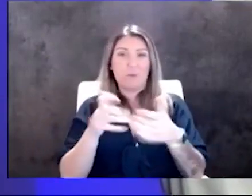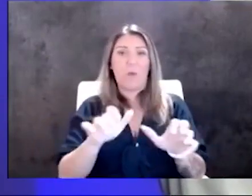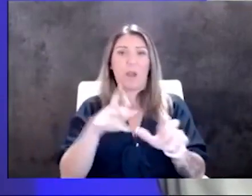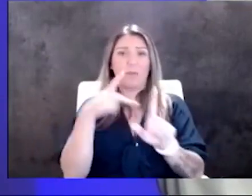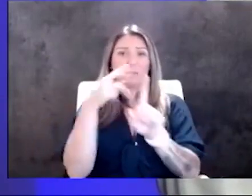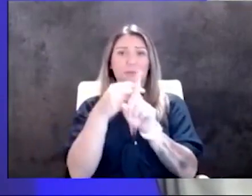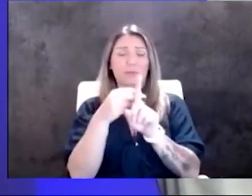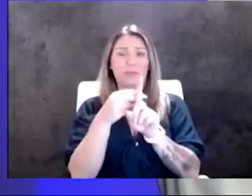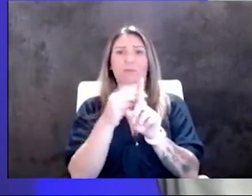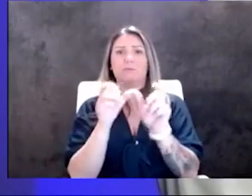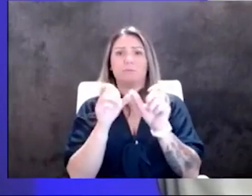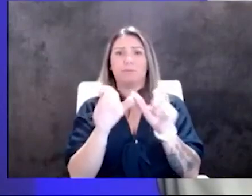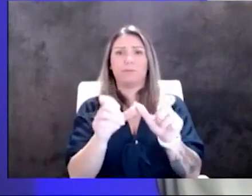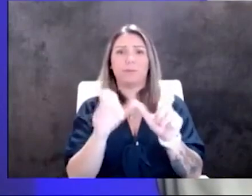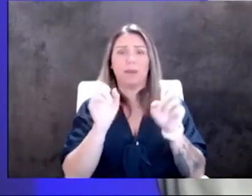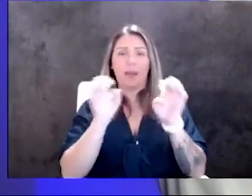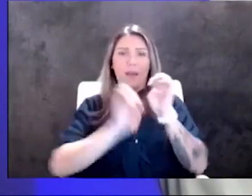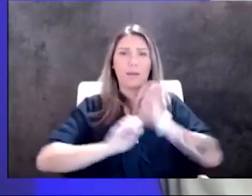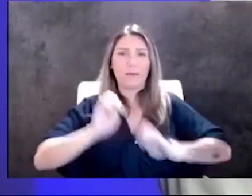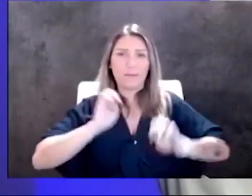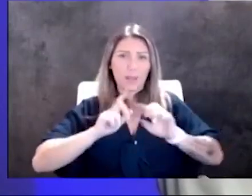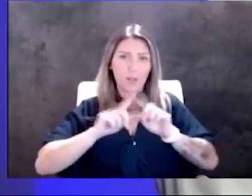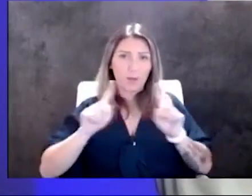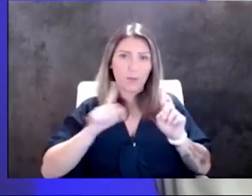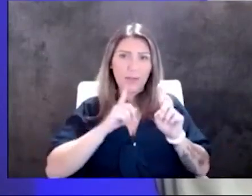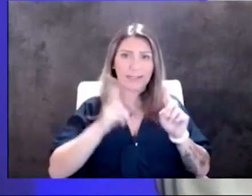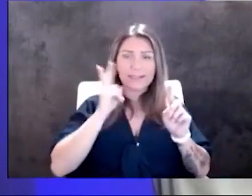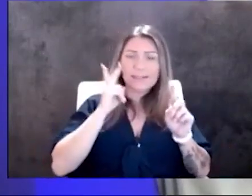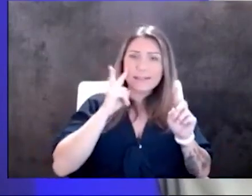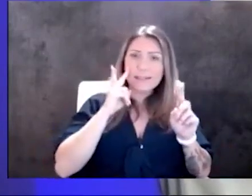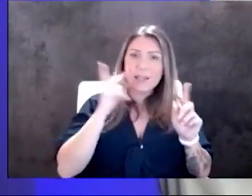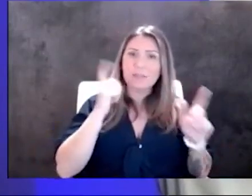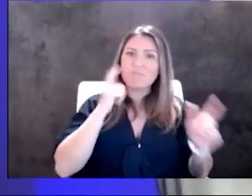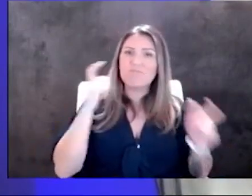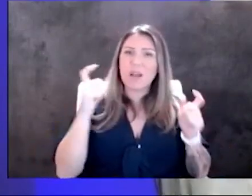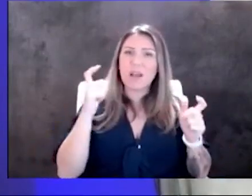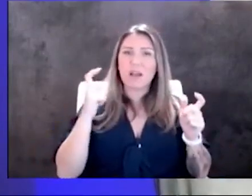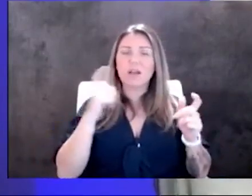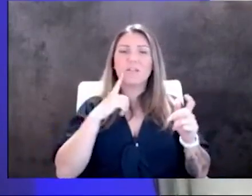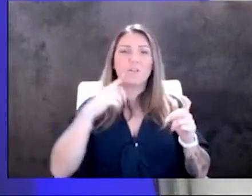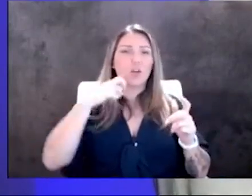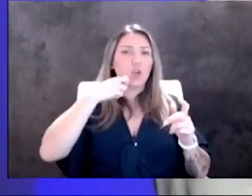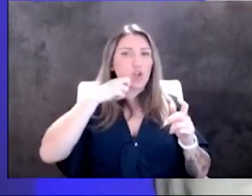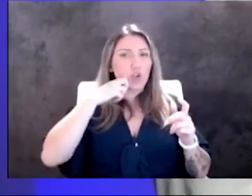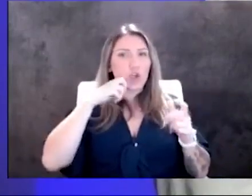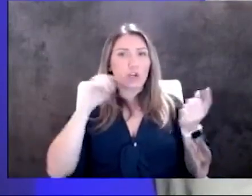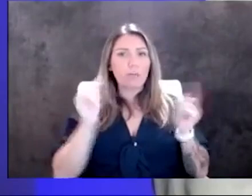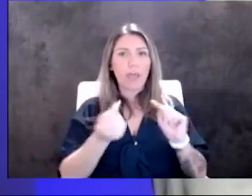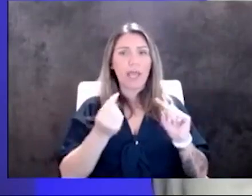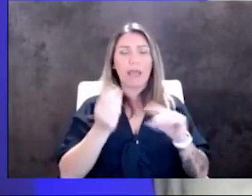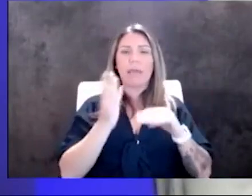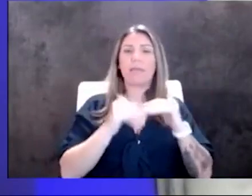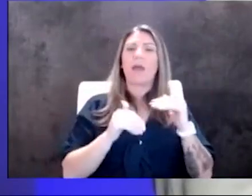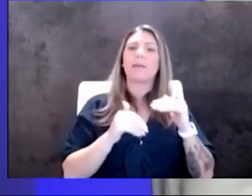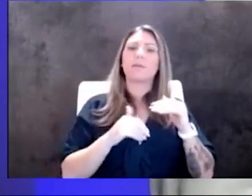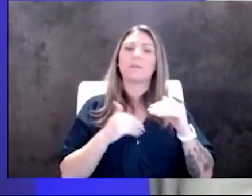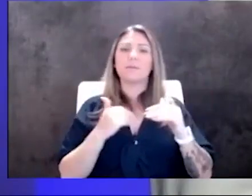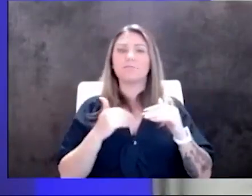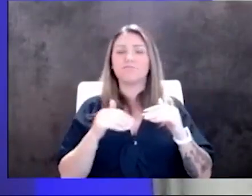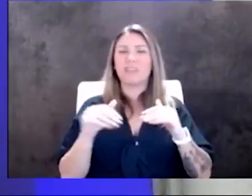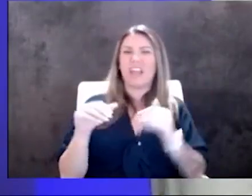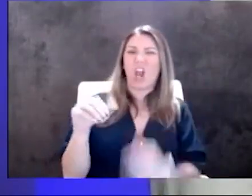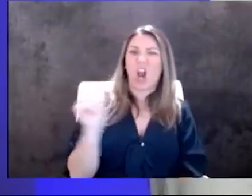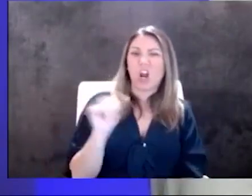But, we really like to see a bigger component of nerve pain versus kind of arthritis and